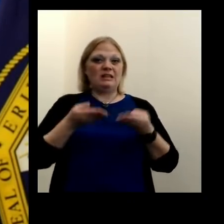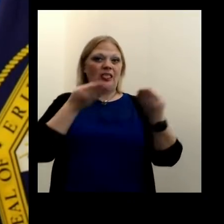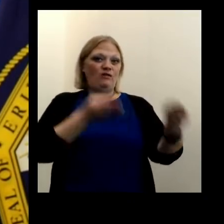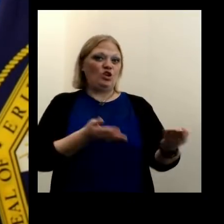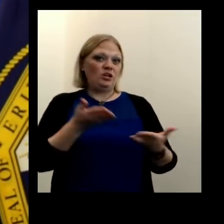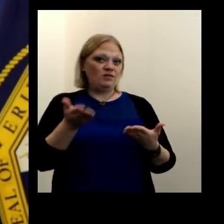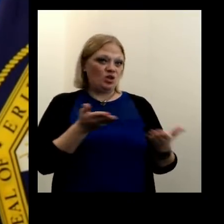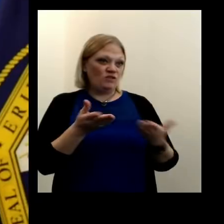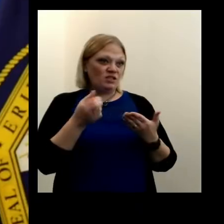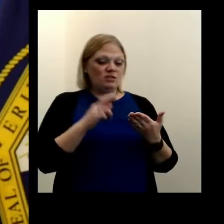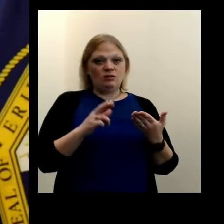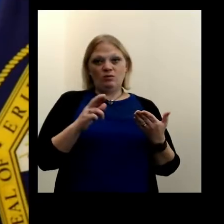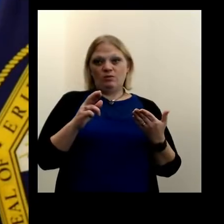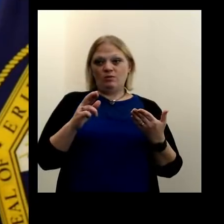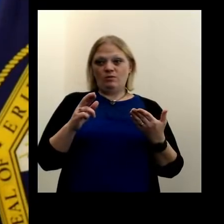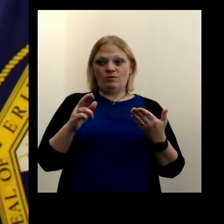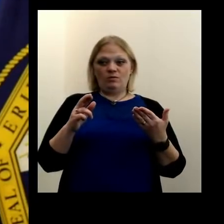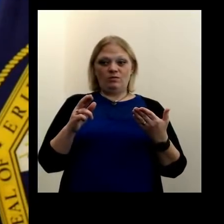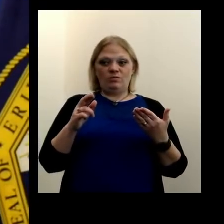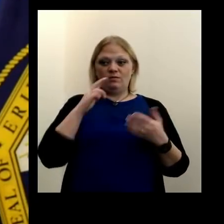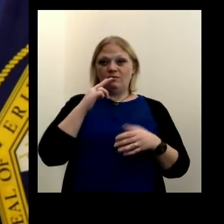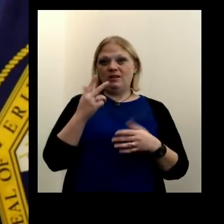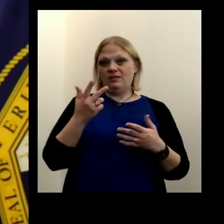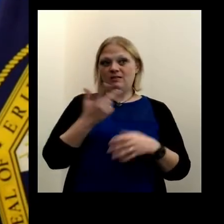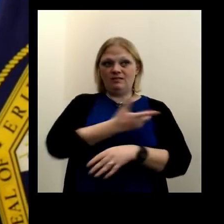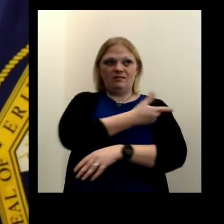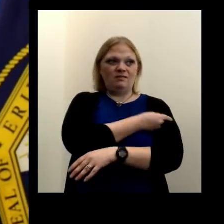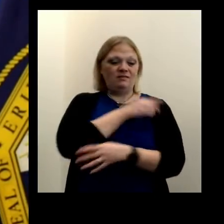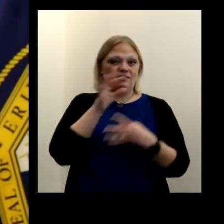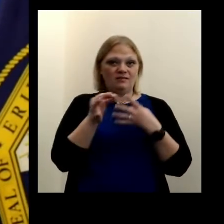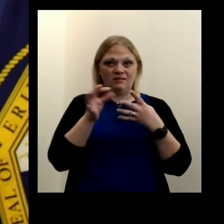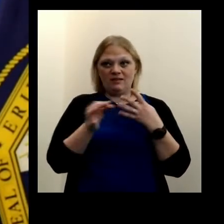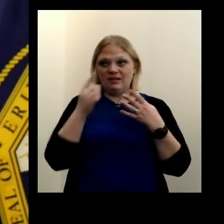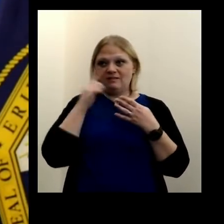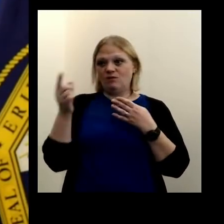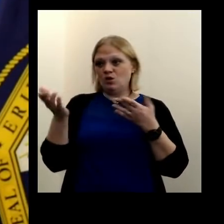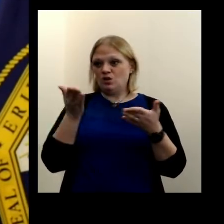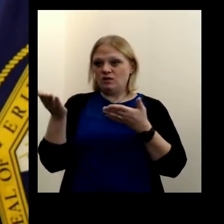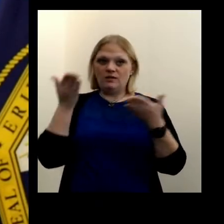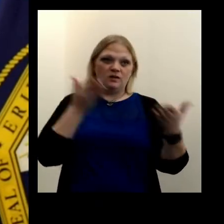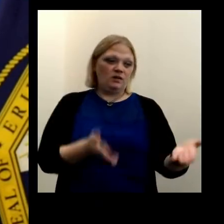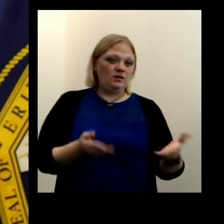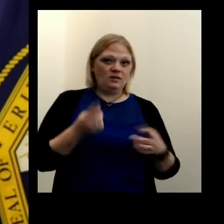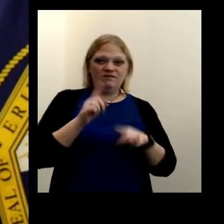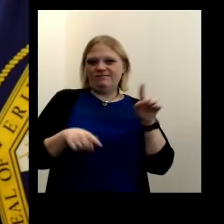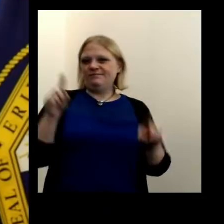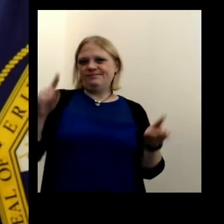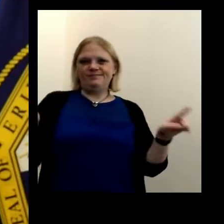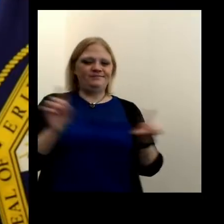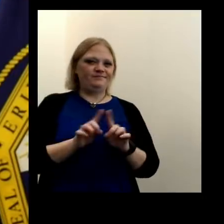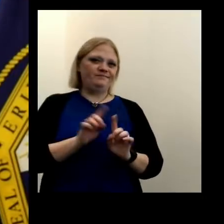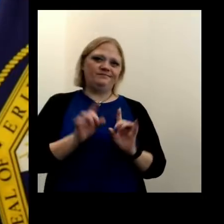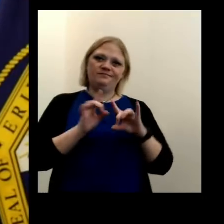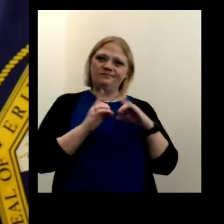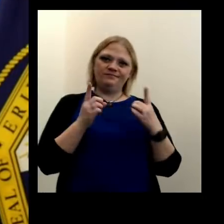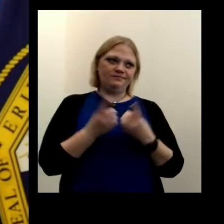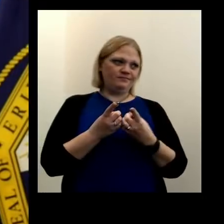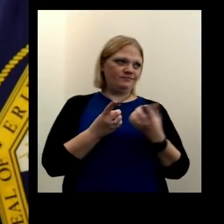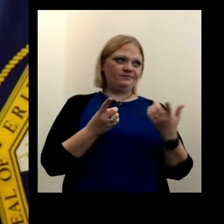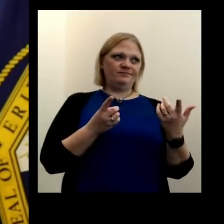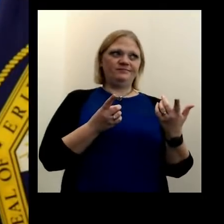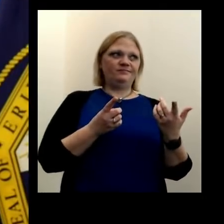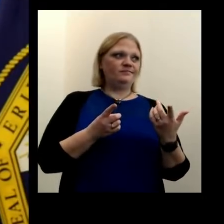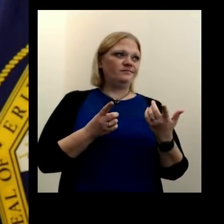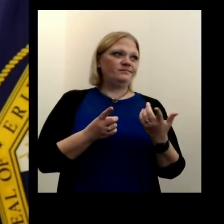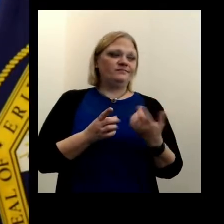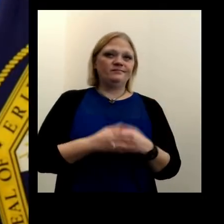services, or just being a backstop for services and delivery that we need to do from various departments. There's certain things